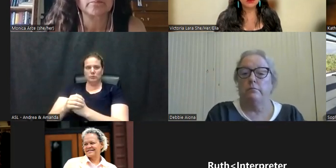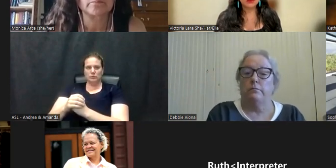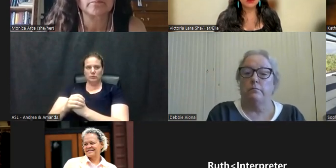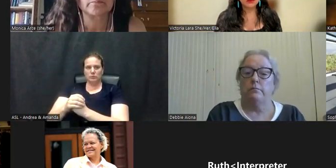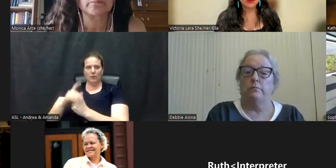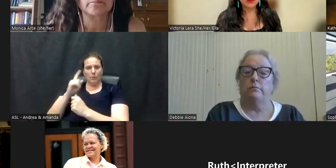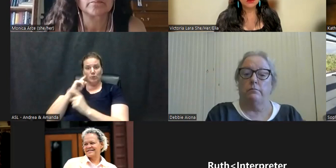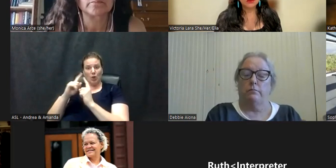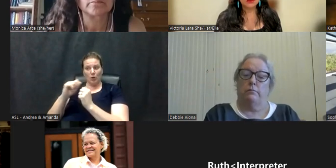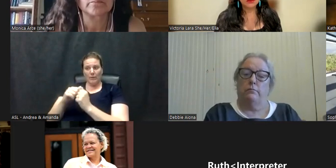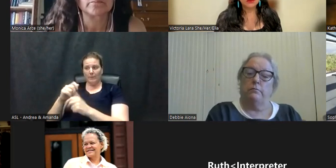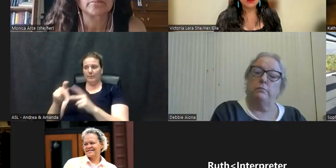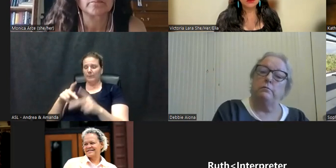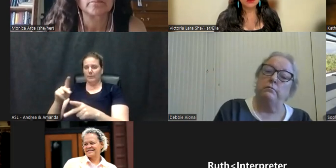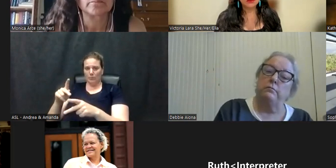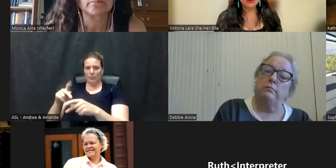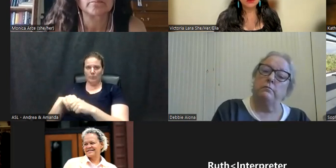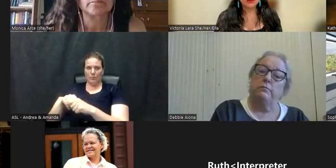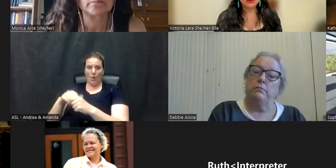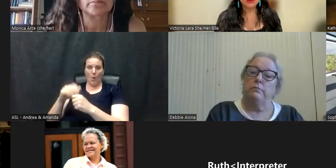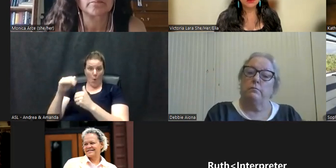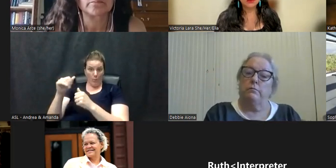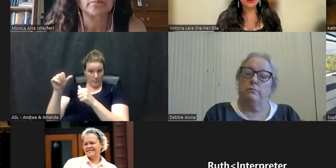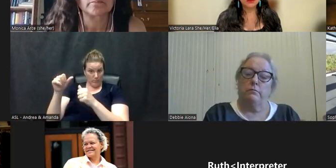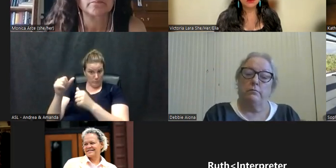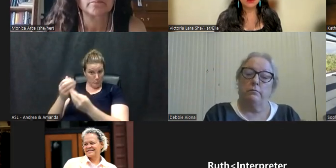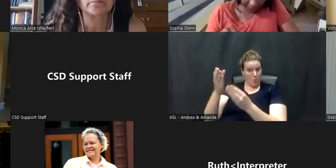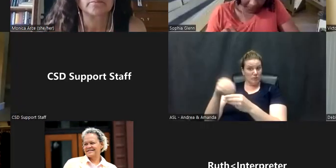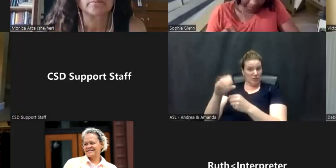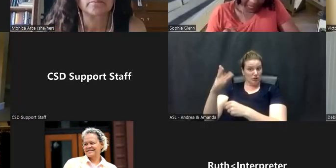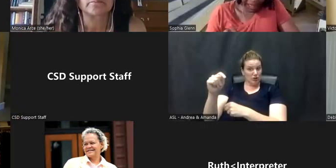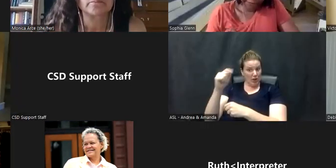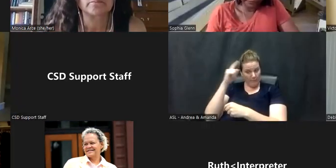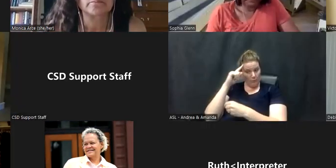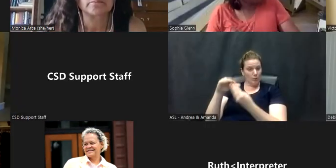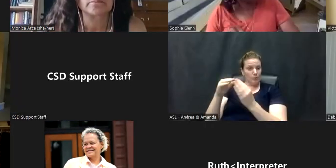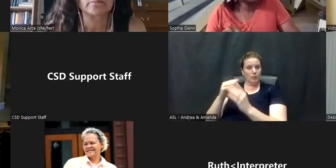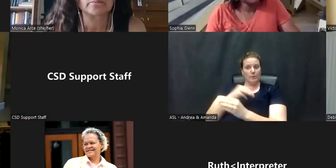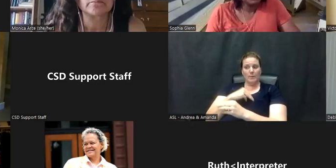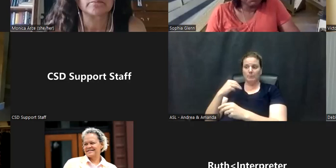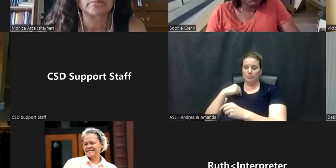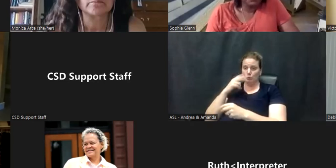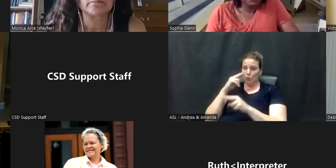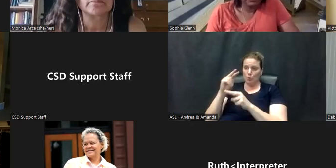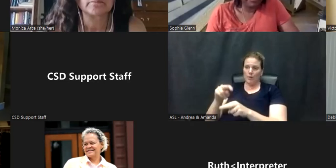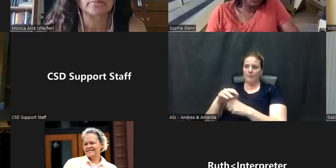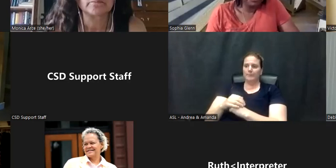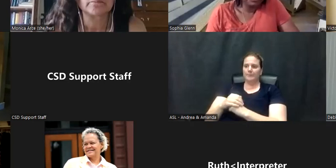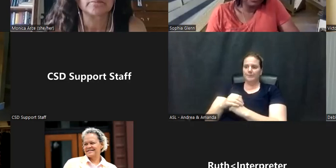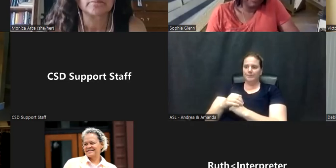talk to people about. I'm hoping it's okay for me to post that in the chat for the community members to look at.